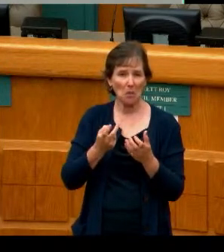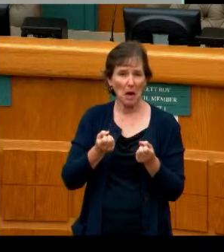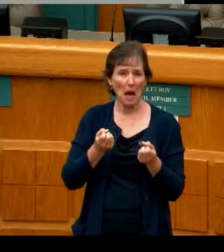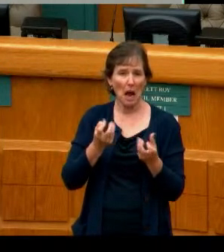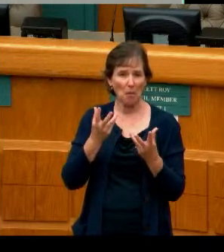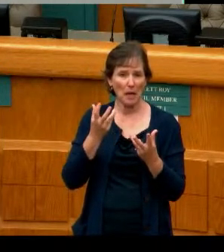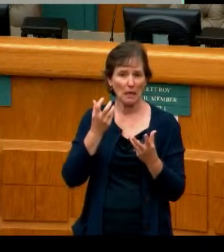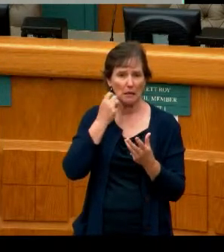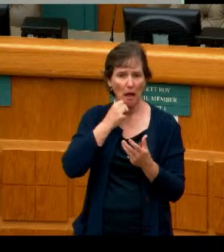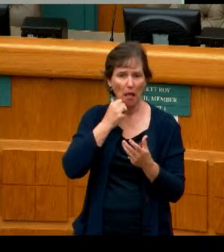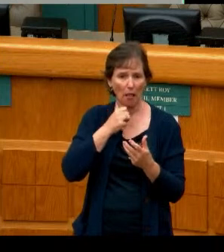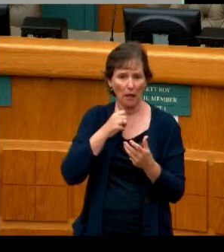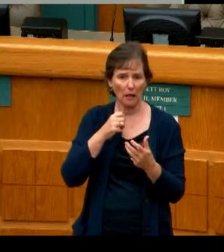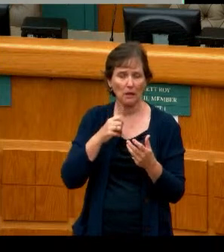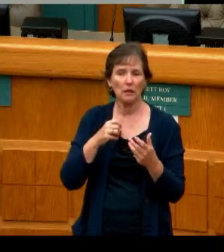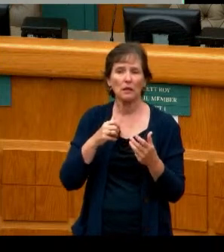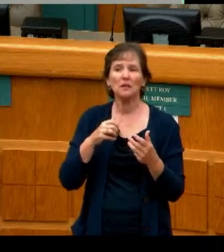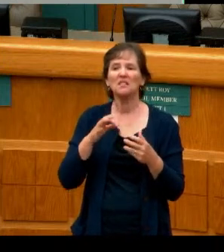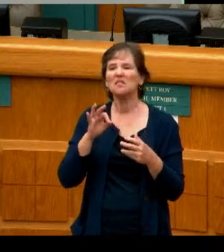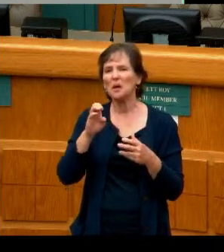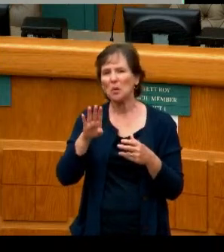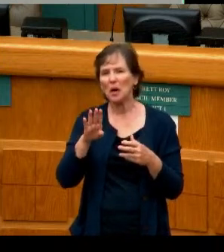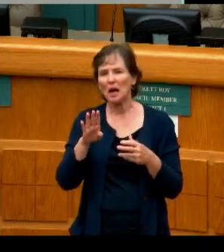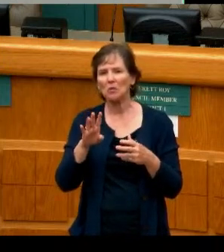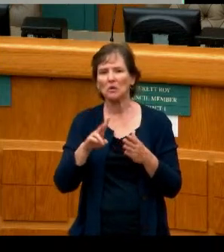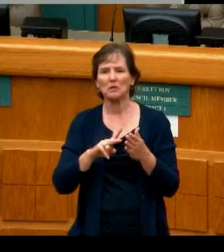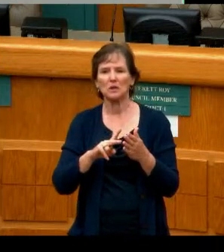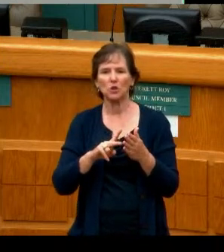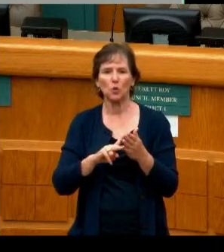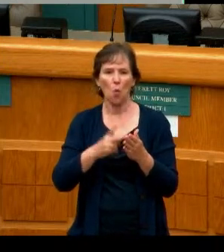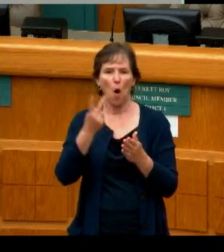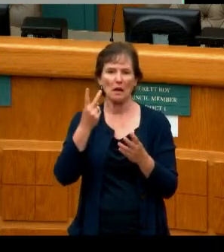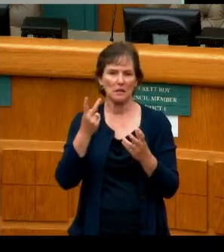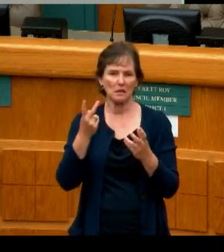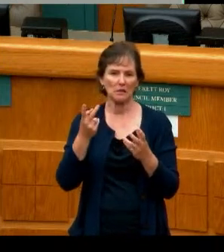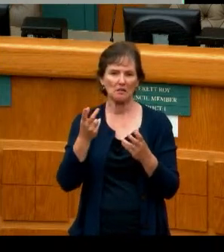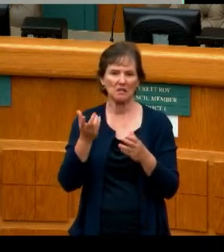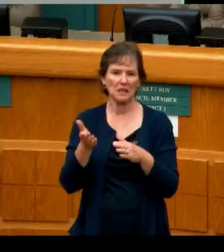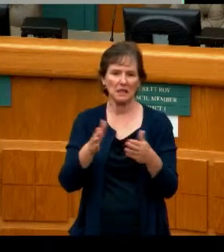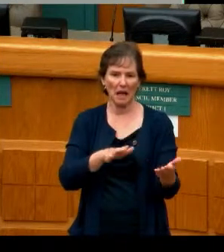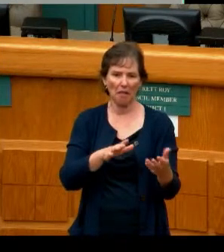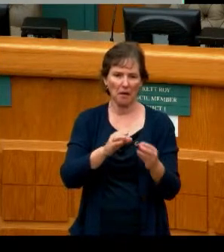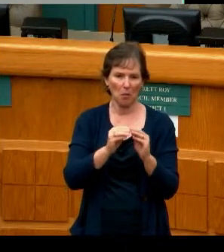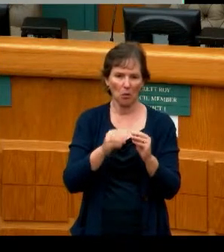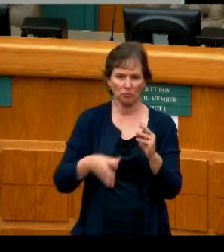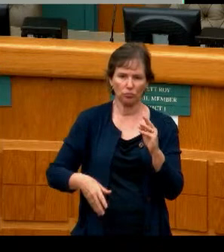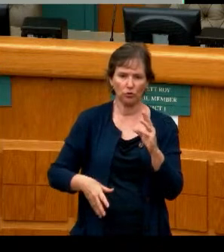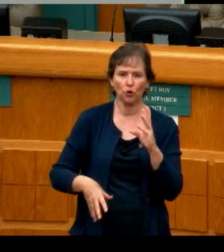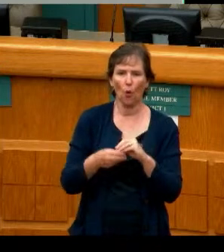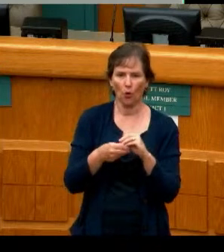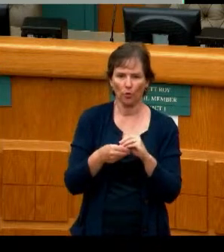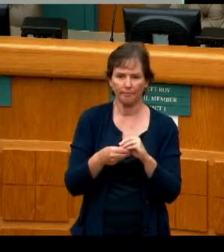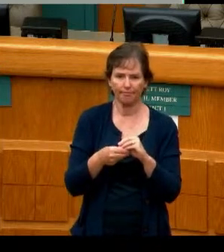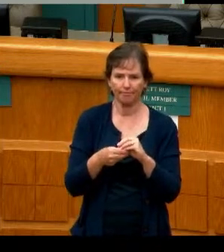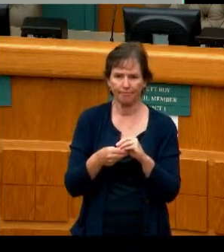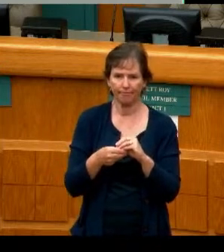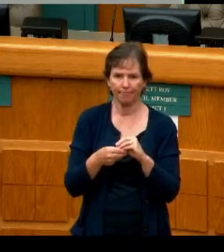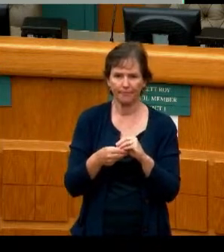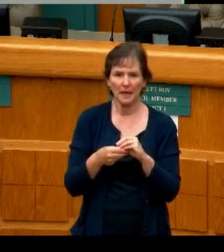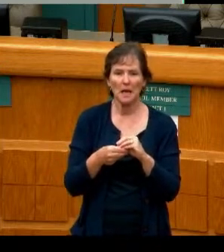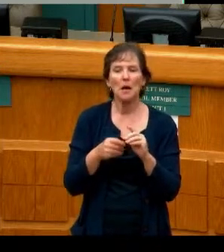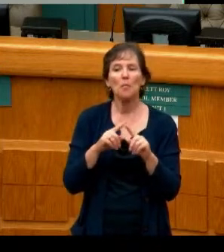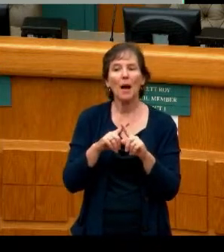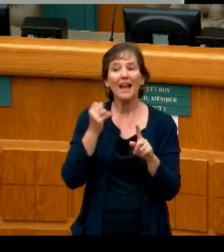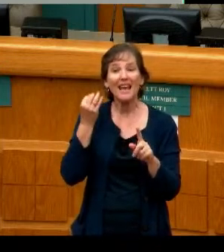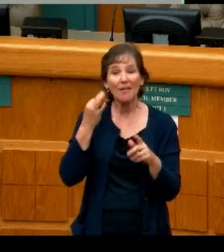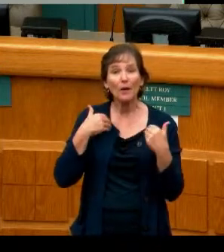number of fatalities per day as we had in the summer. We're looking at maybe doubling the number of fatalities overall in the coastal bend by